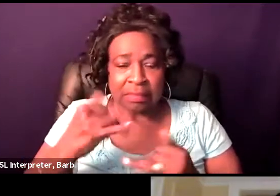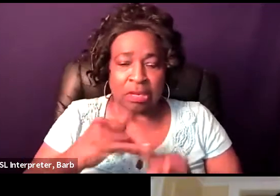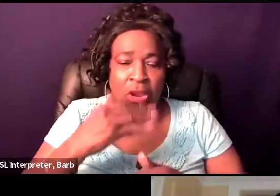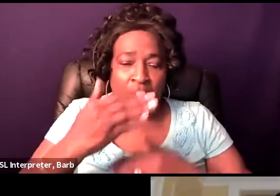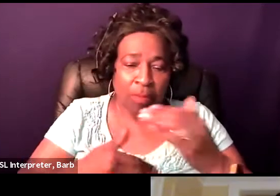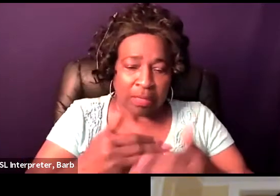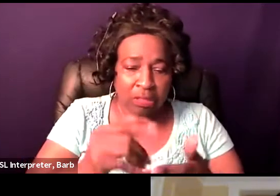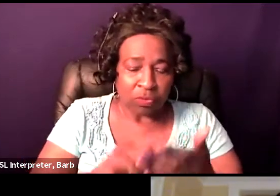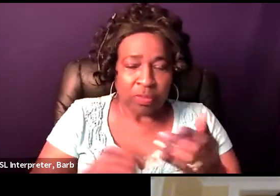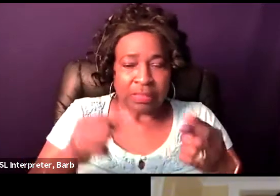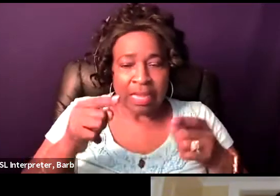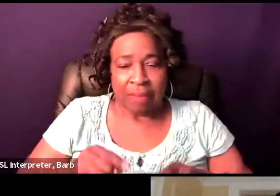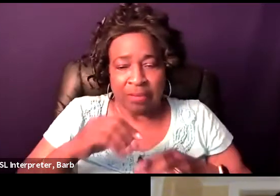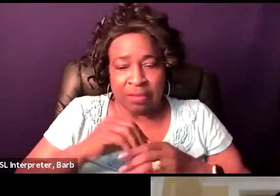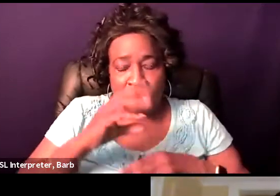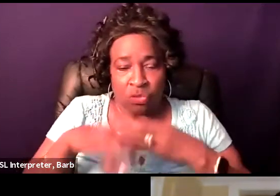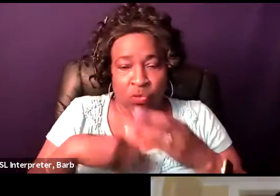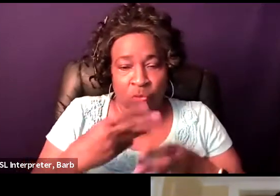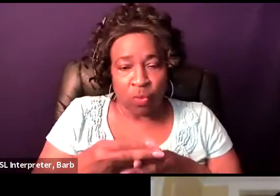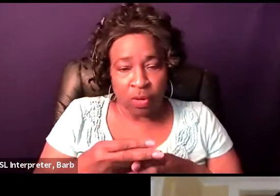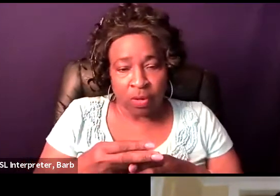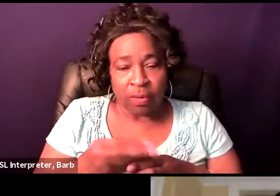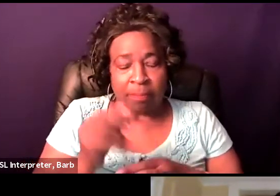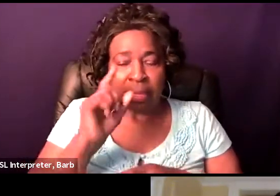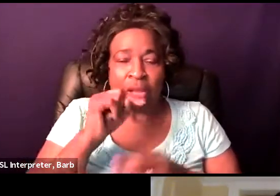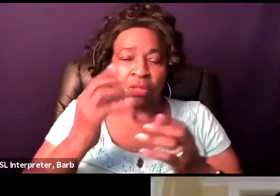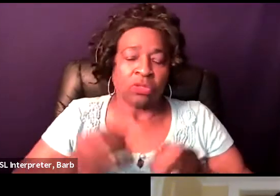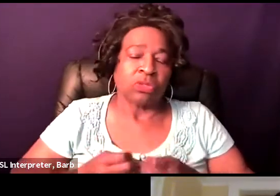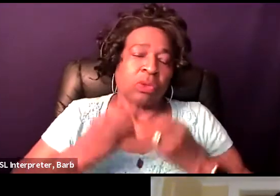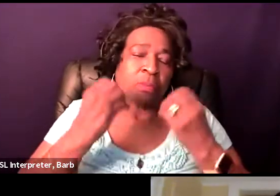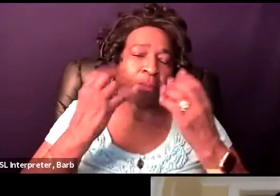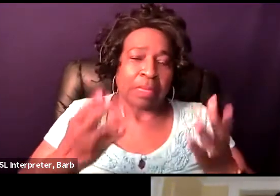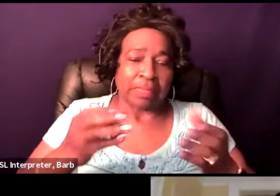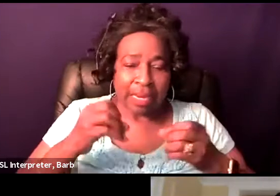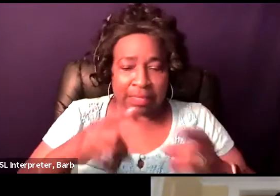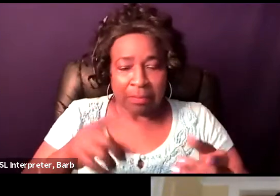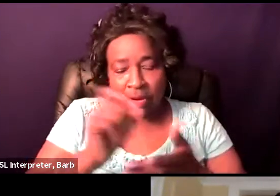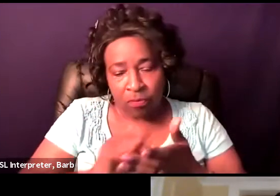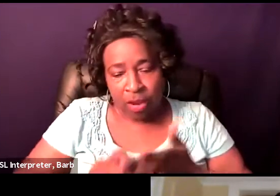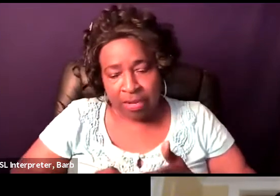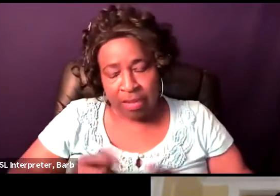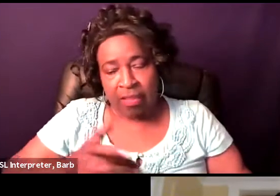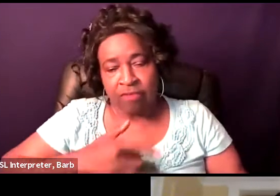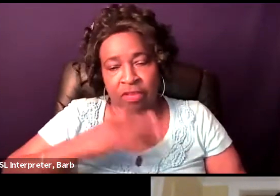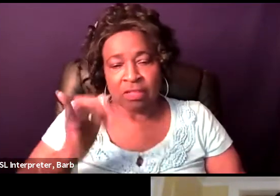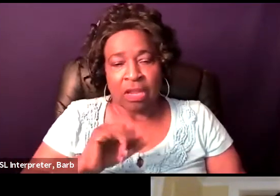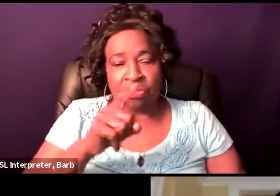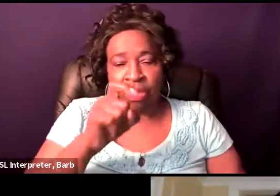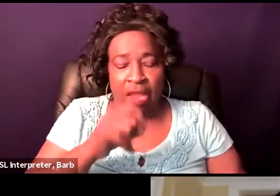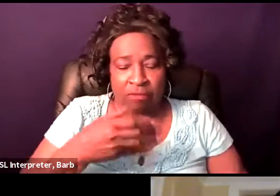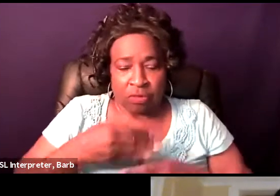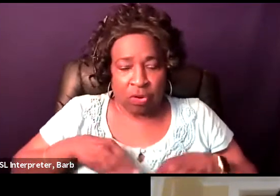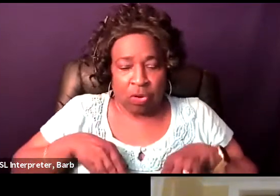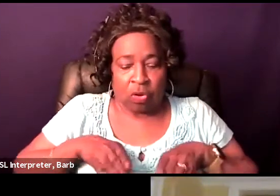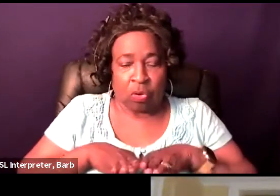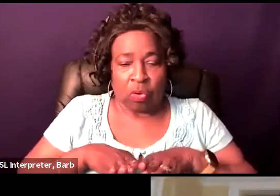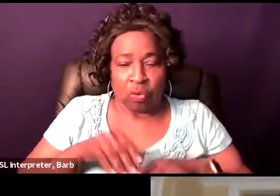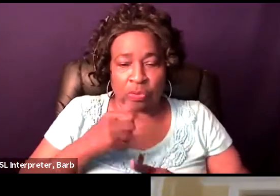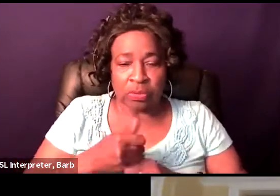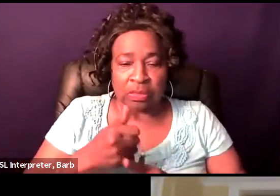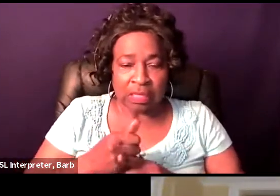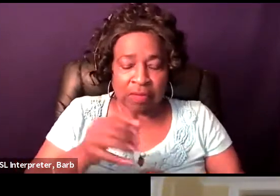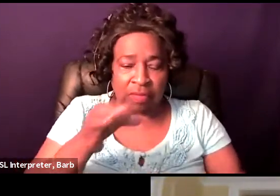happening out in the world. And because so much of academic writing feels like you kind of have to like close yourself off rather